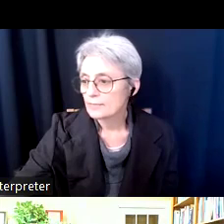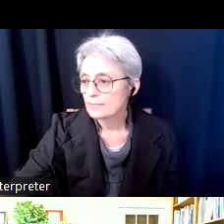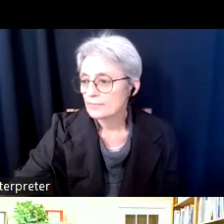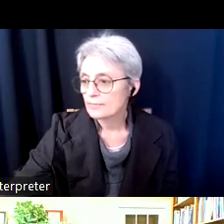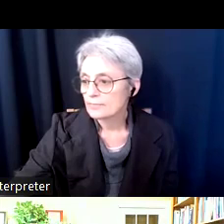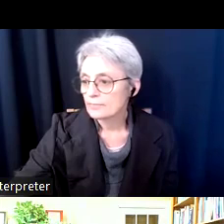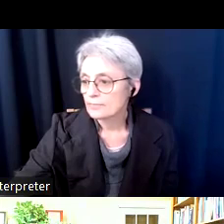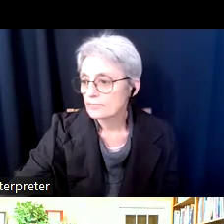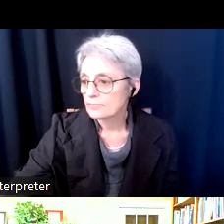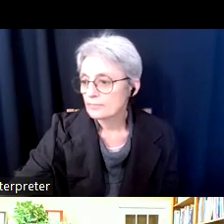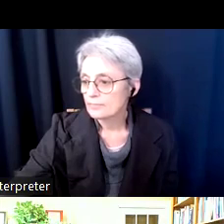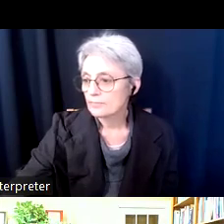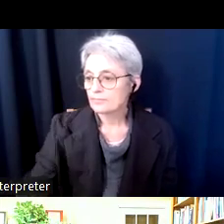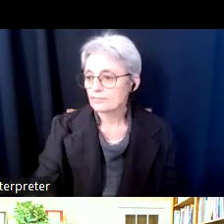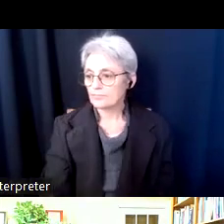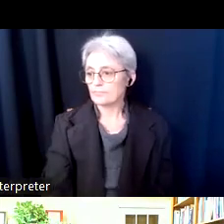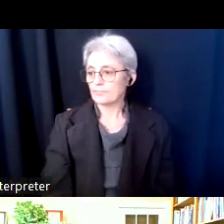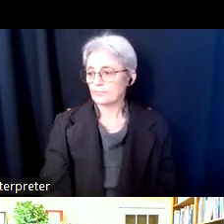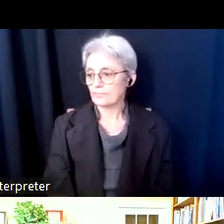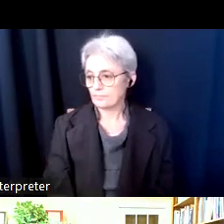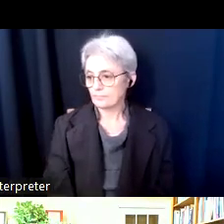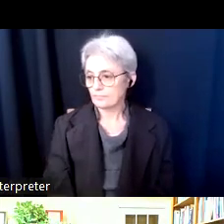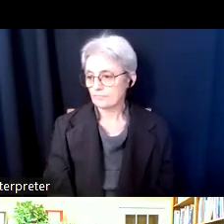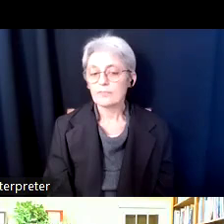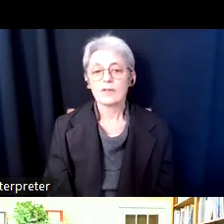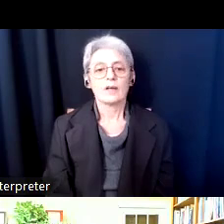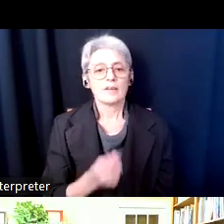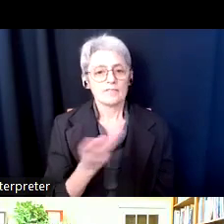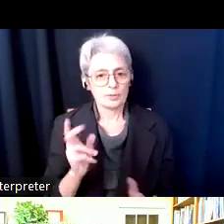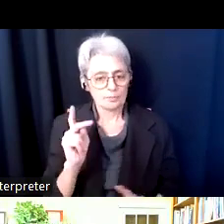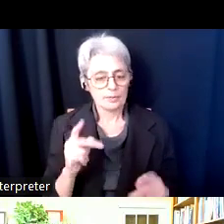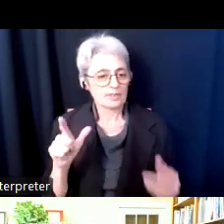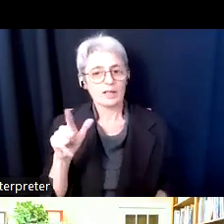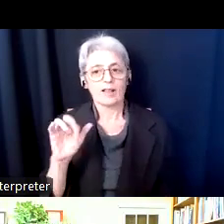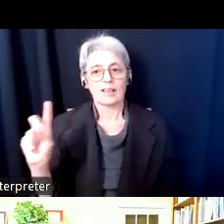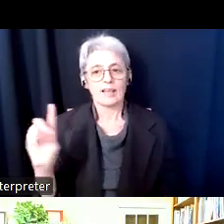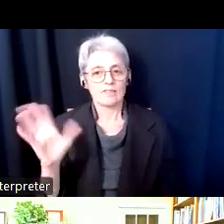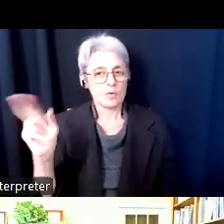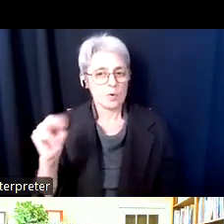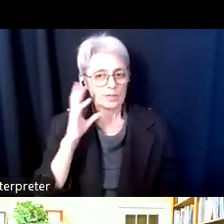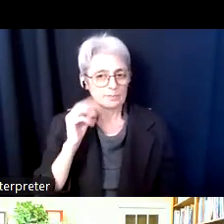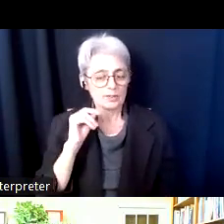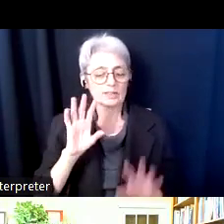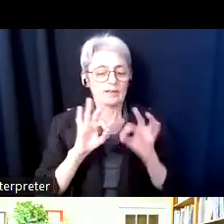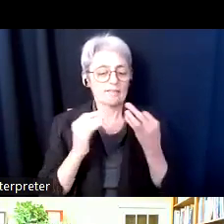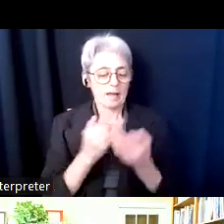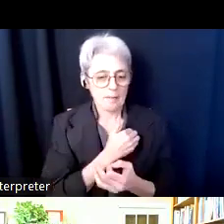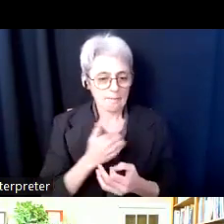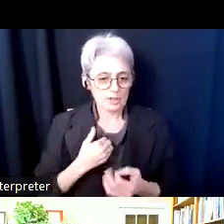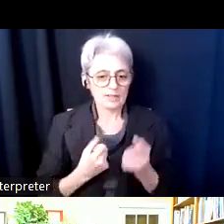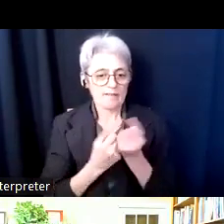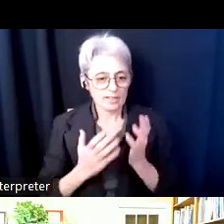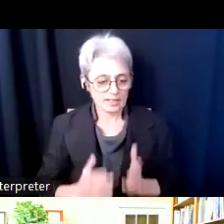So we have a few people with lived experience, a few more family members and advocates. Good,